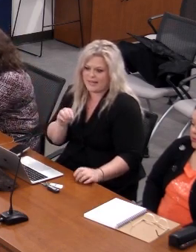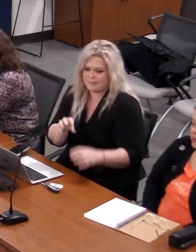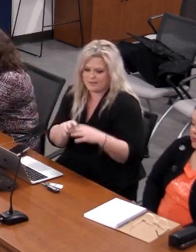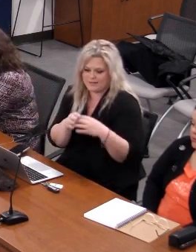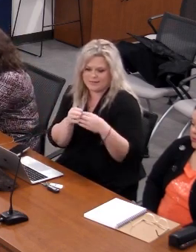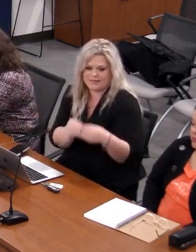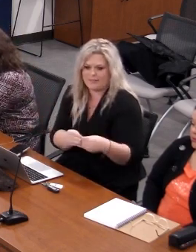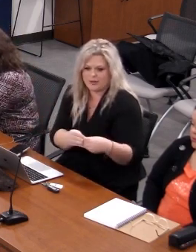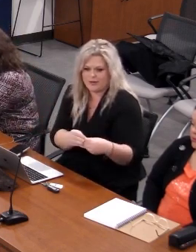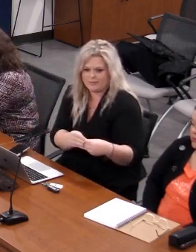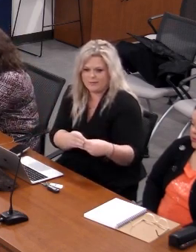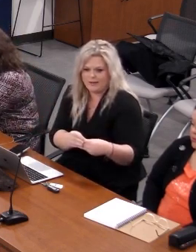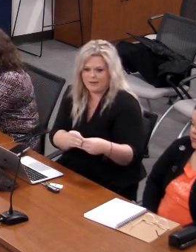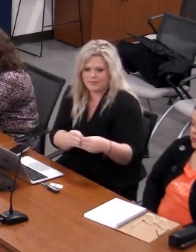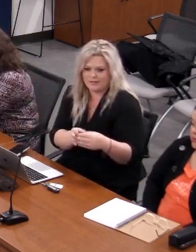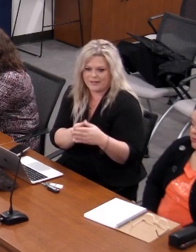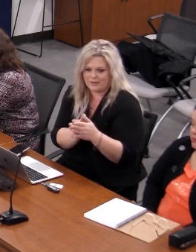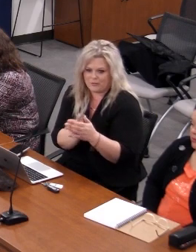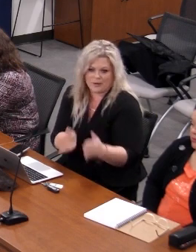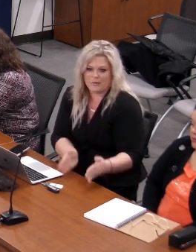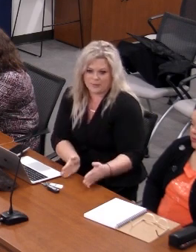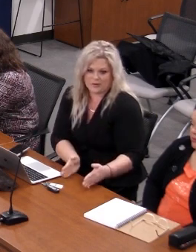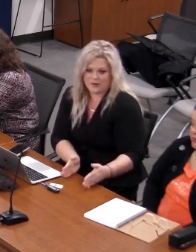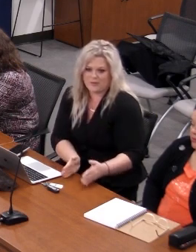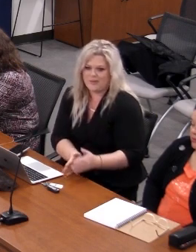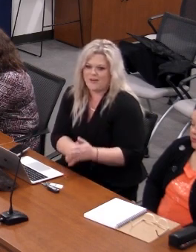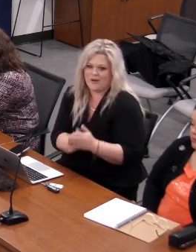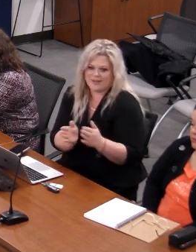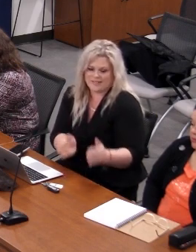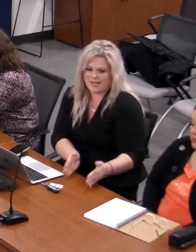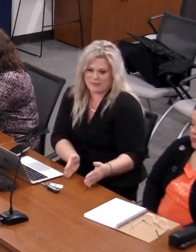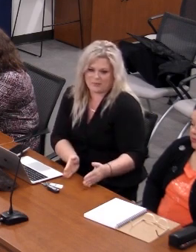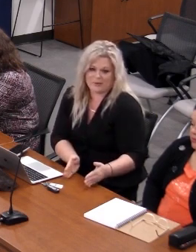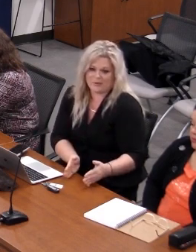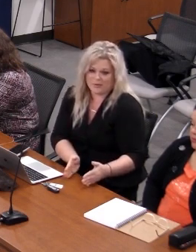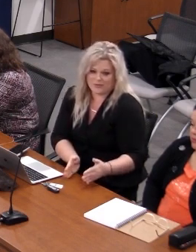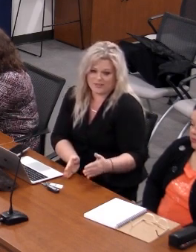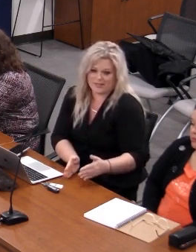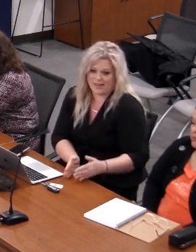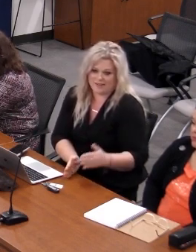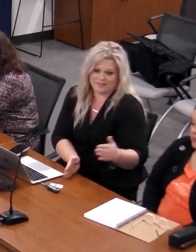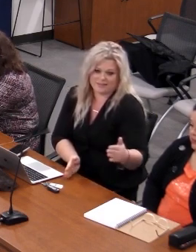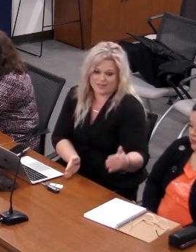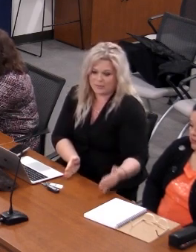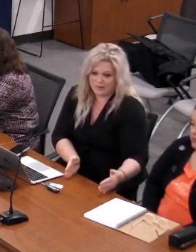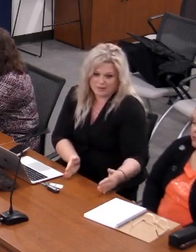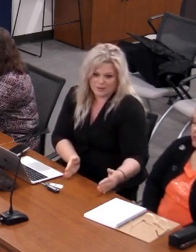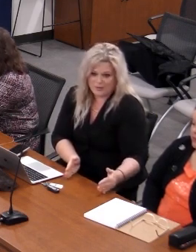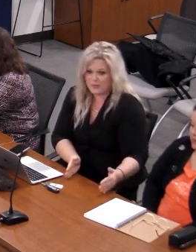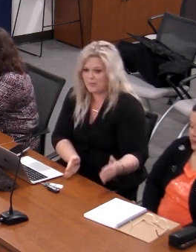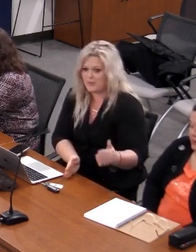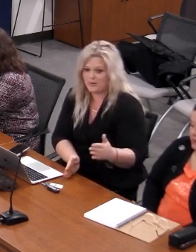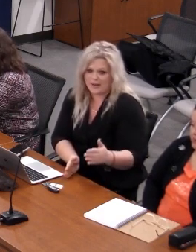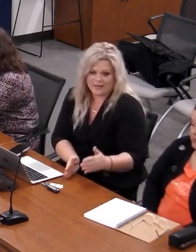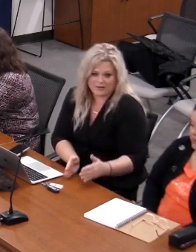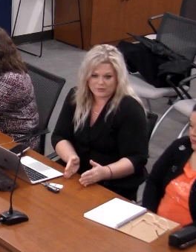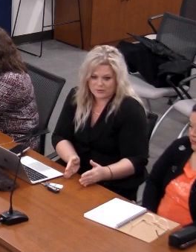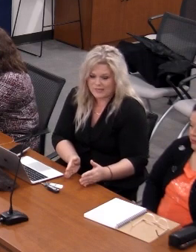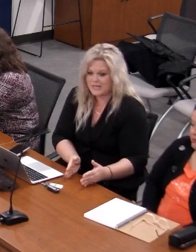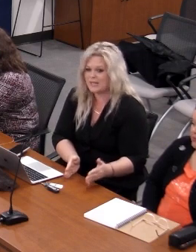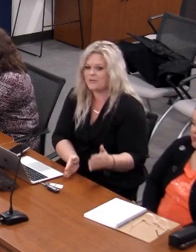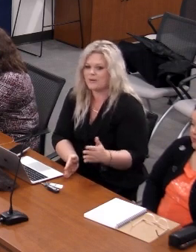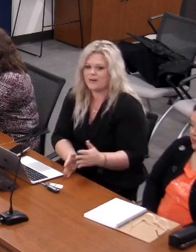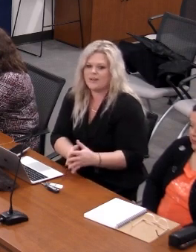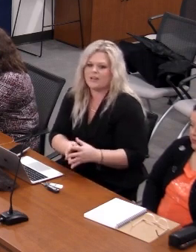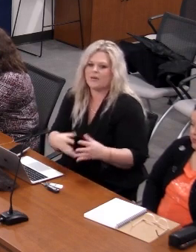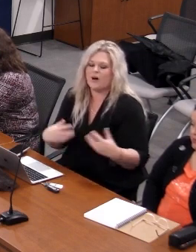this test happens in a snapshot of like a 4-hour window on a day where we don't know if the kid had a terrible day at home or had any